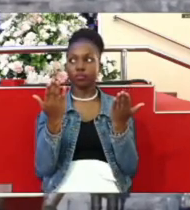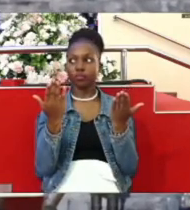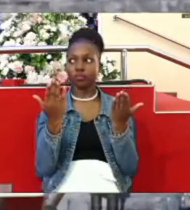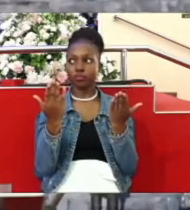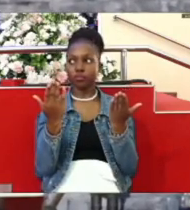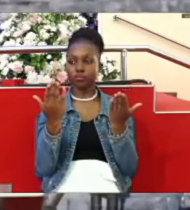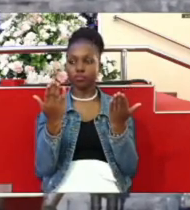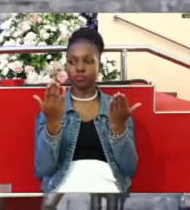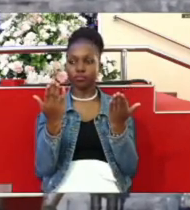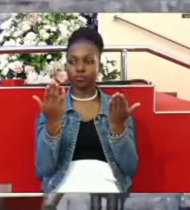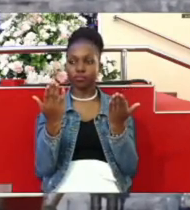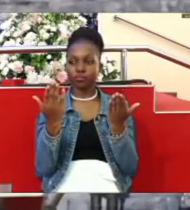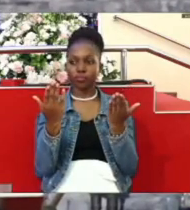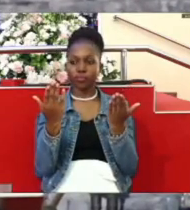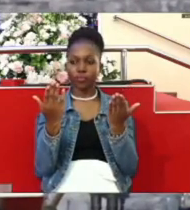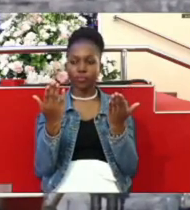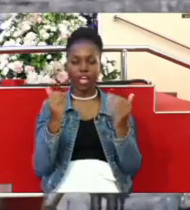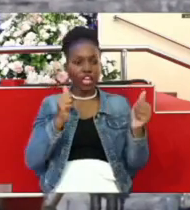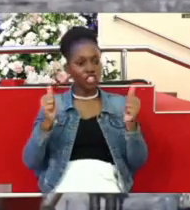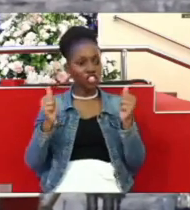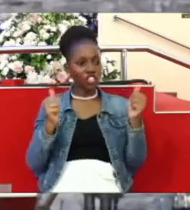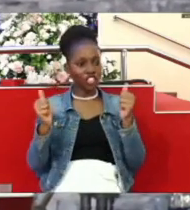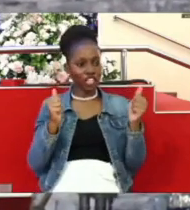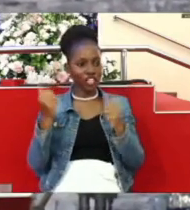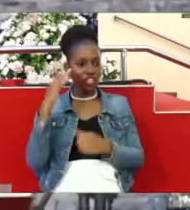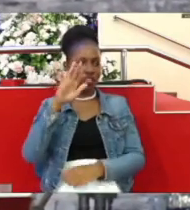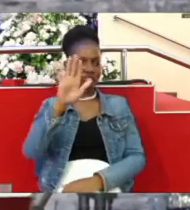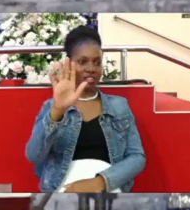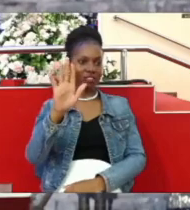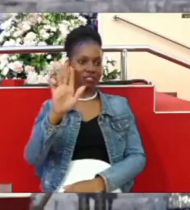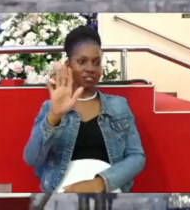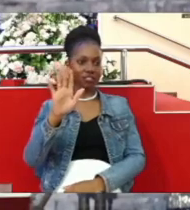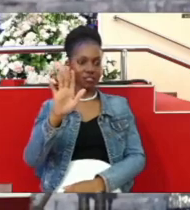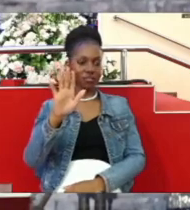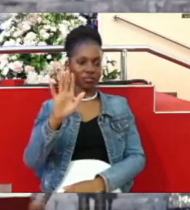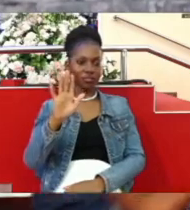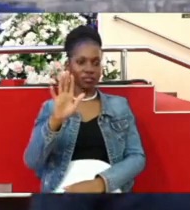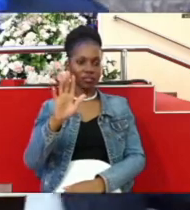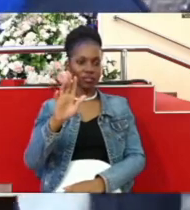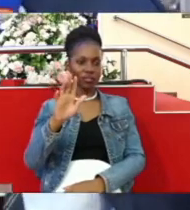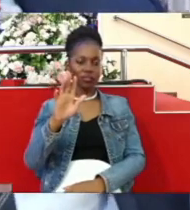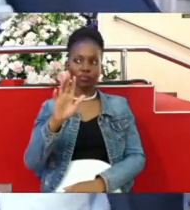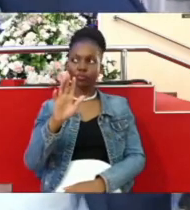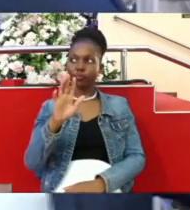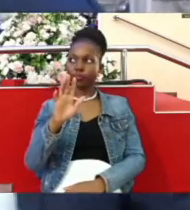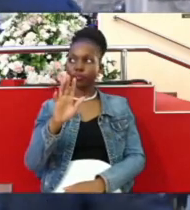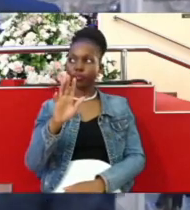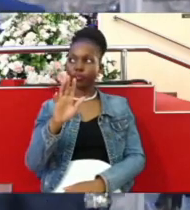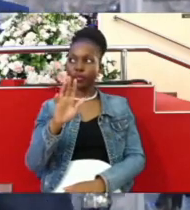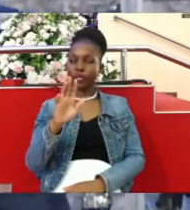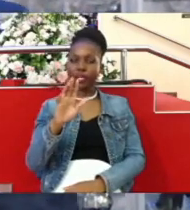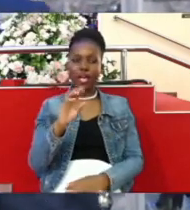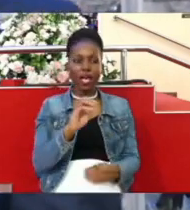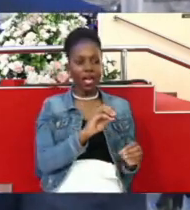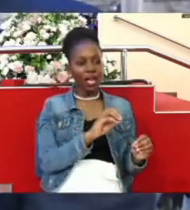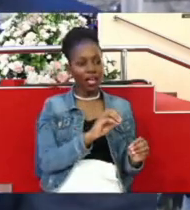dust yourself up. Na ukaweze kujivu. And then you return to where you came from.